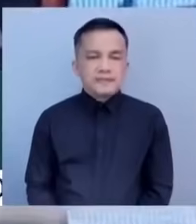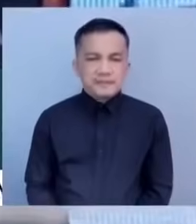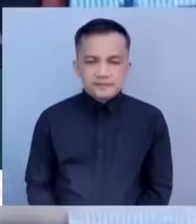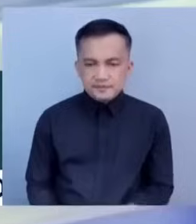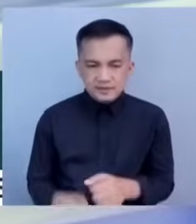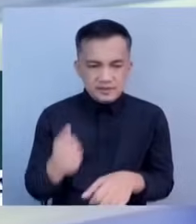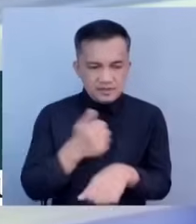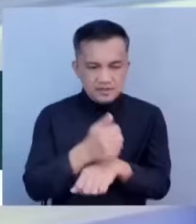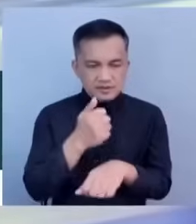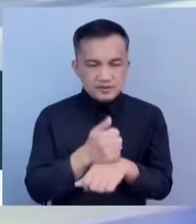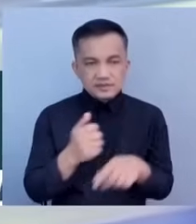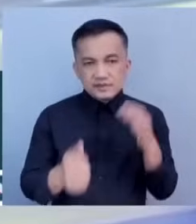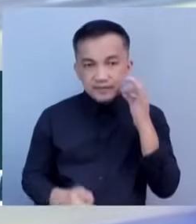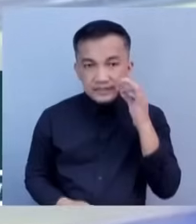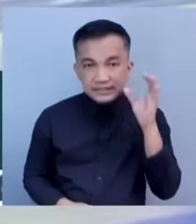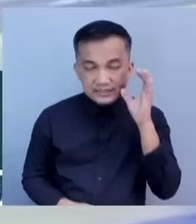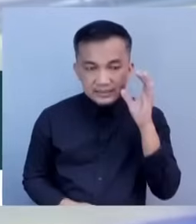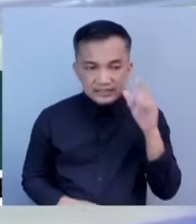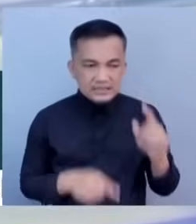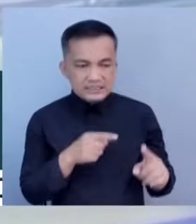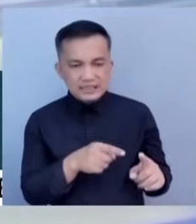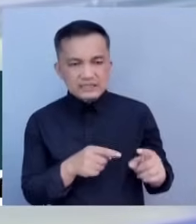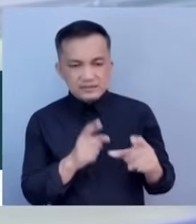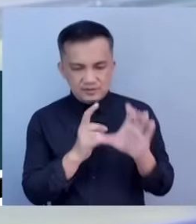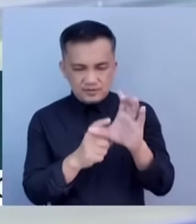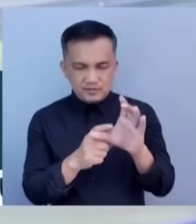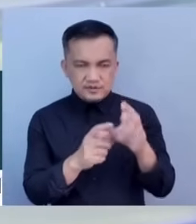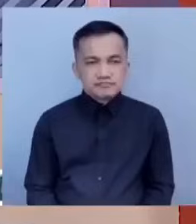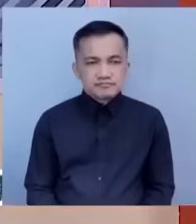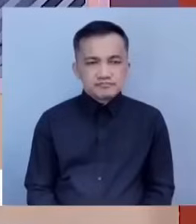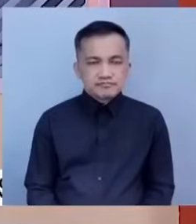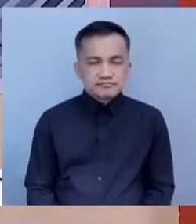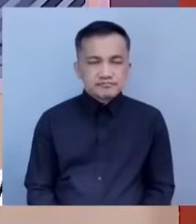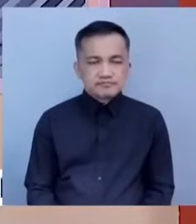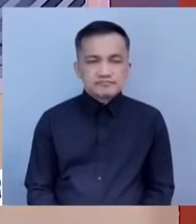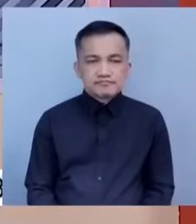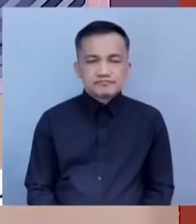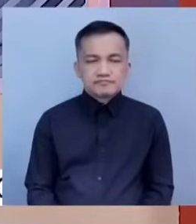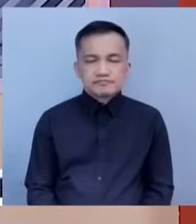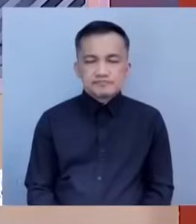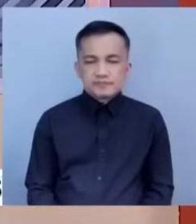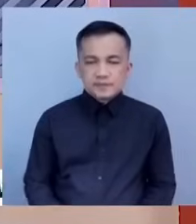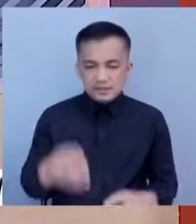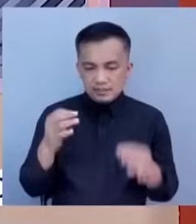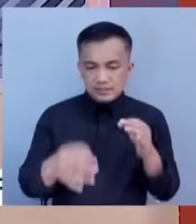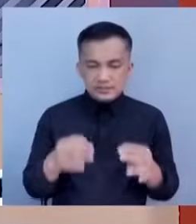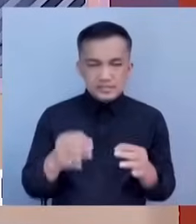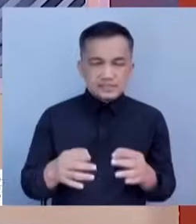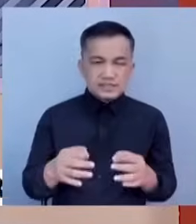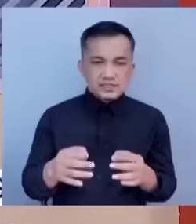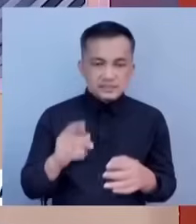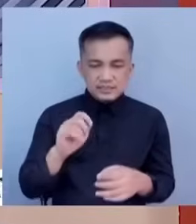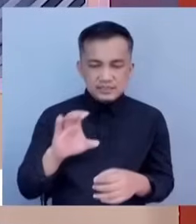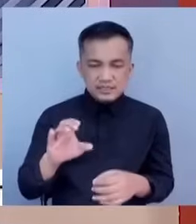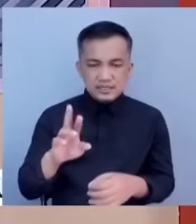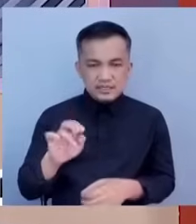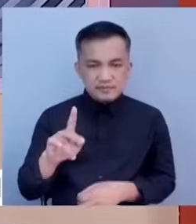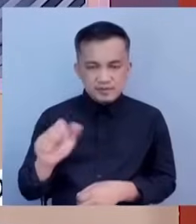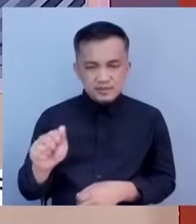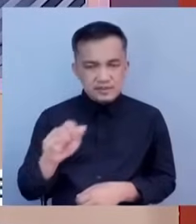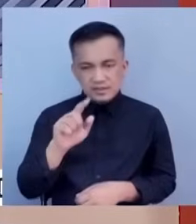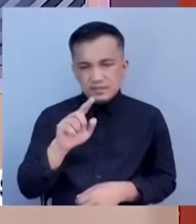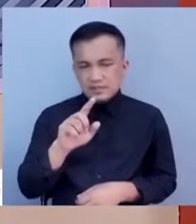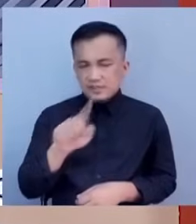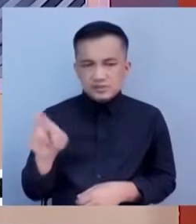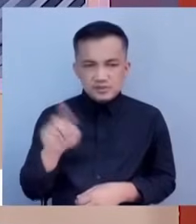Castro yet again of being a Communist Party member. Now, Justice Secretary Jesus Crispin Remulla slams a UN official